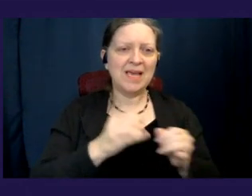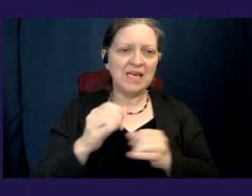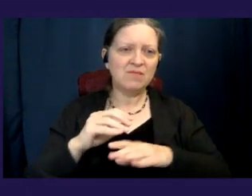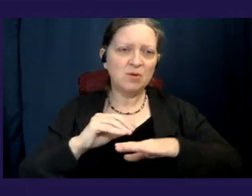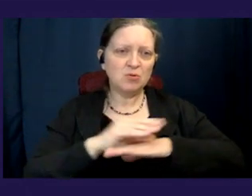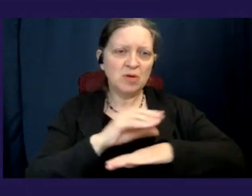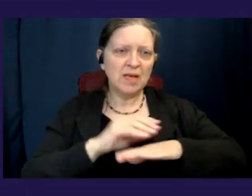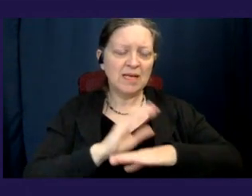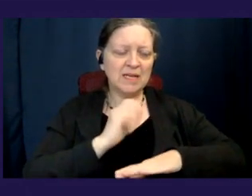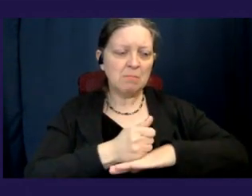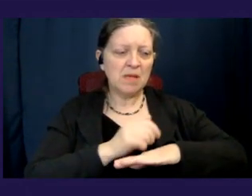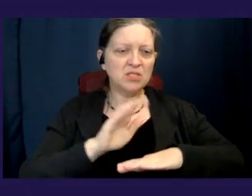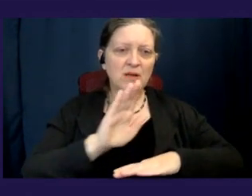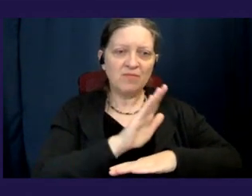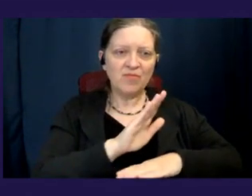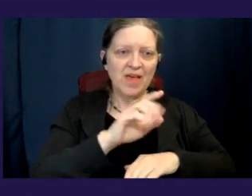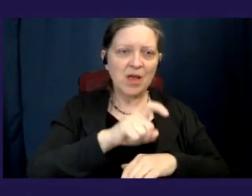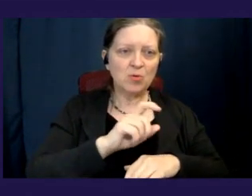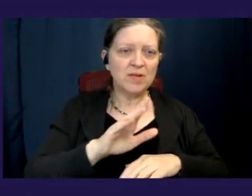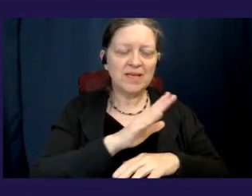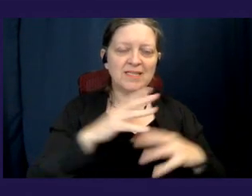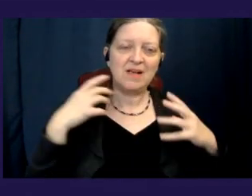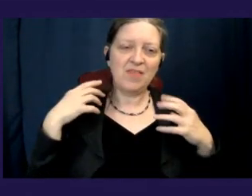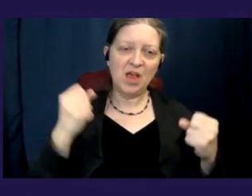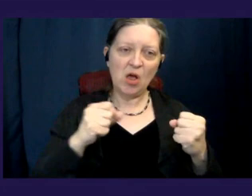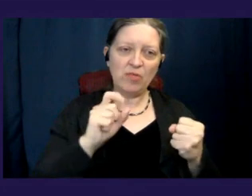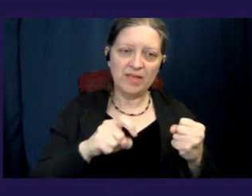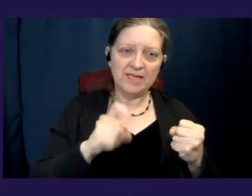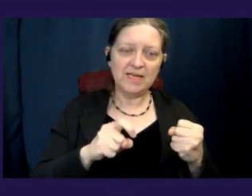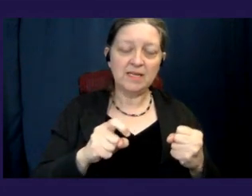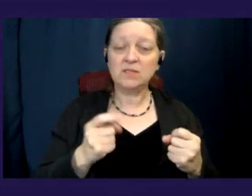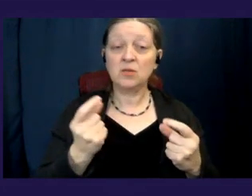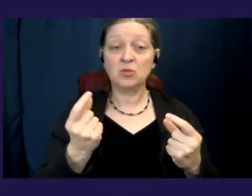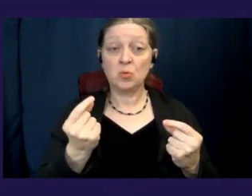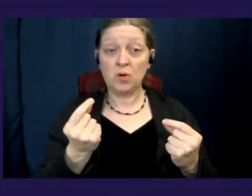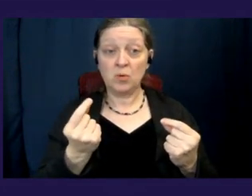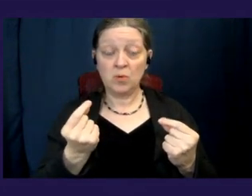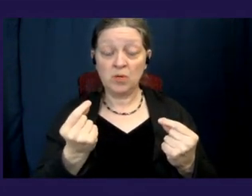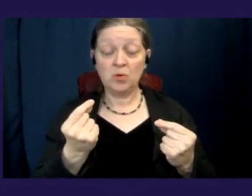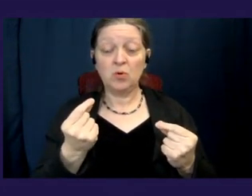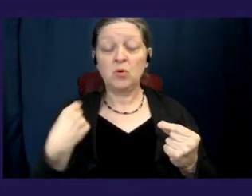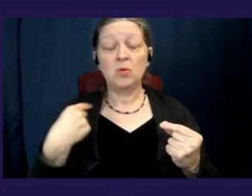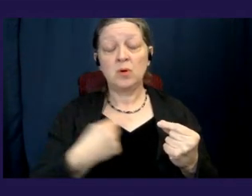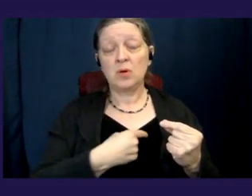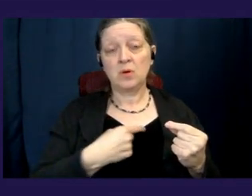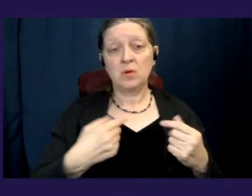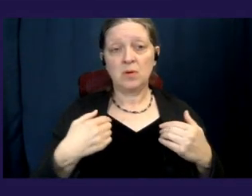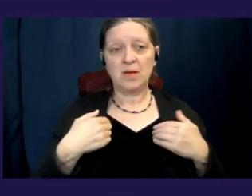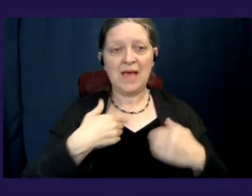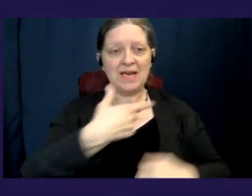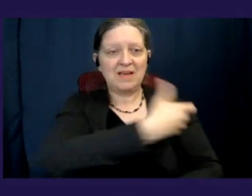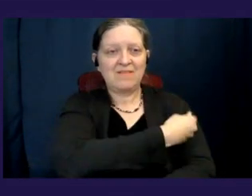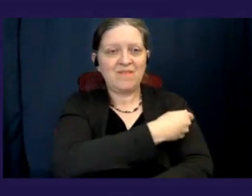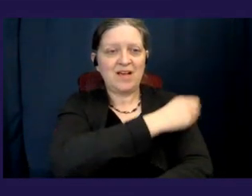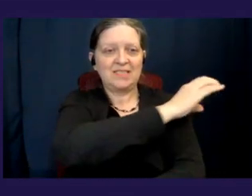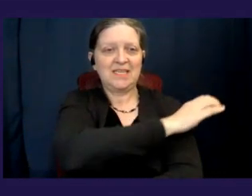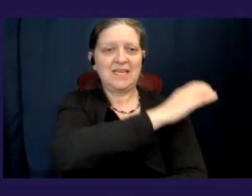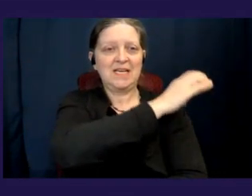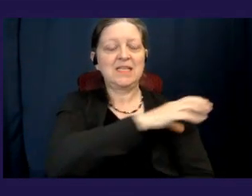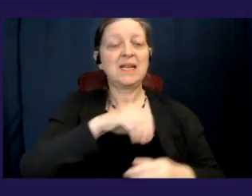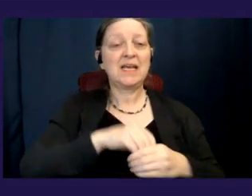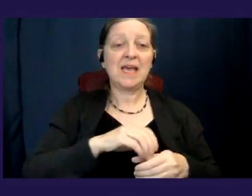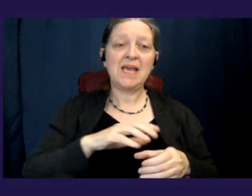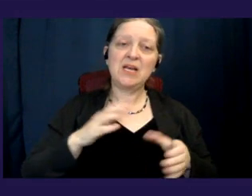their needs, their health needs. And so what we did for them was we held vaccine clinics in neighborhoods that they